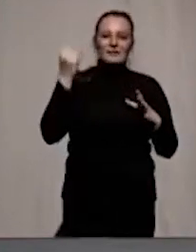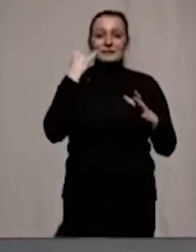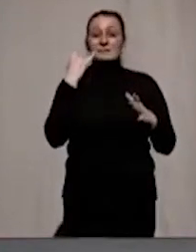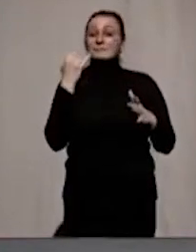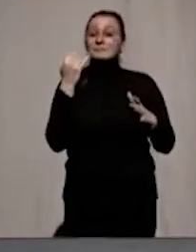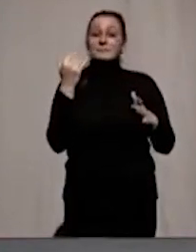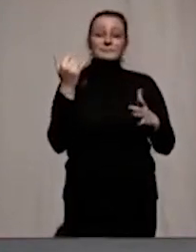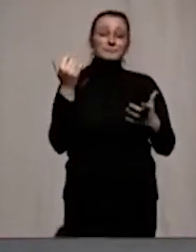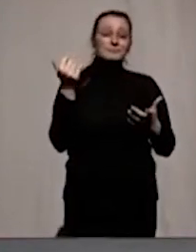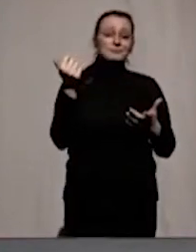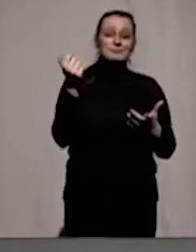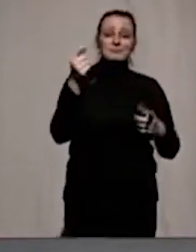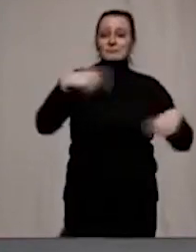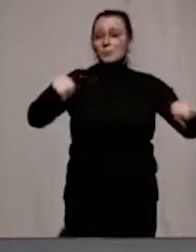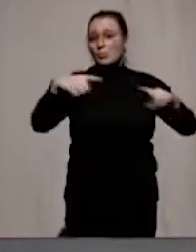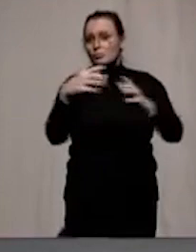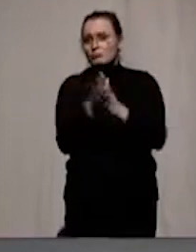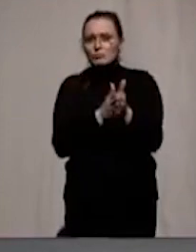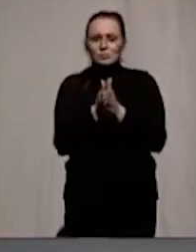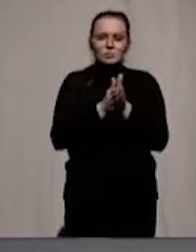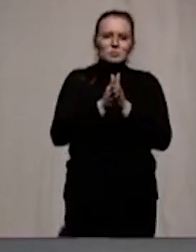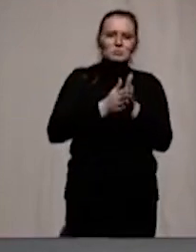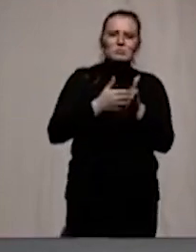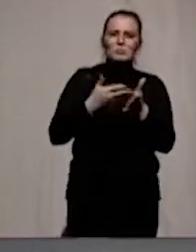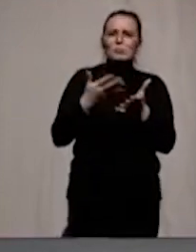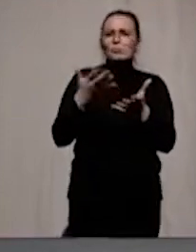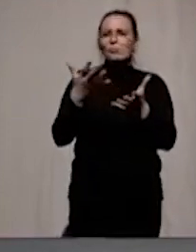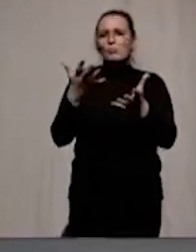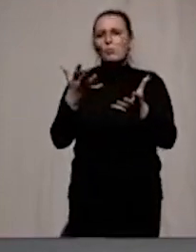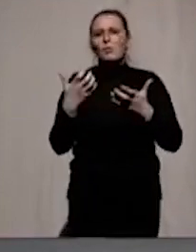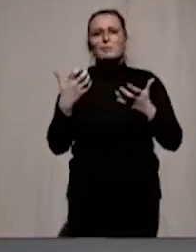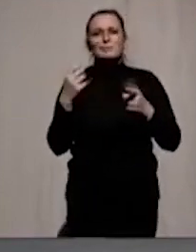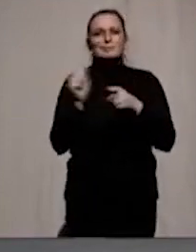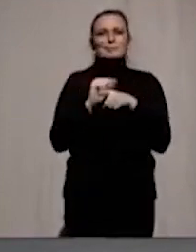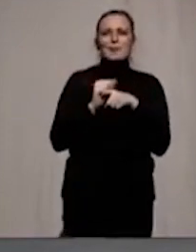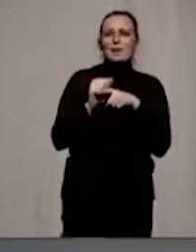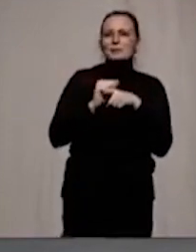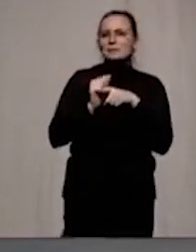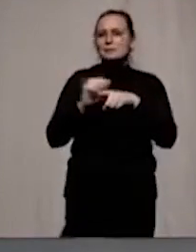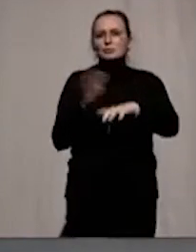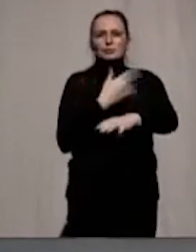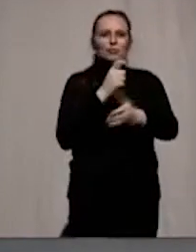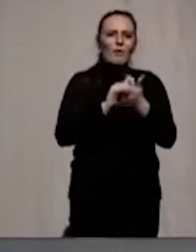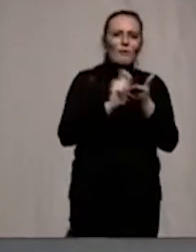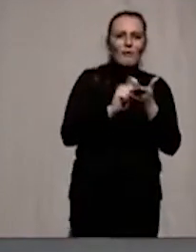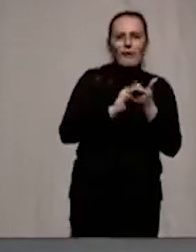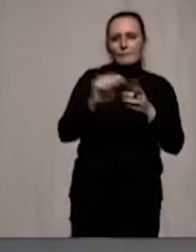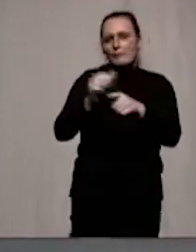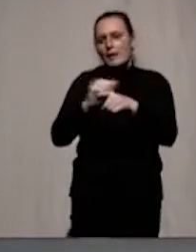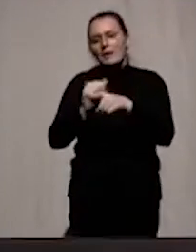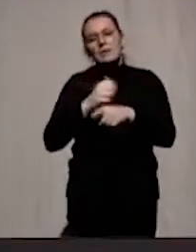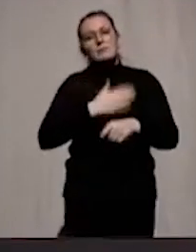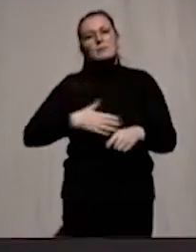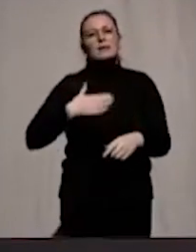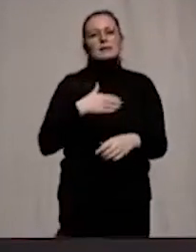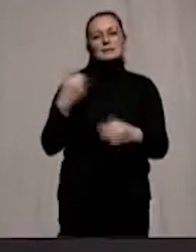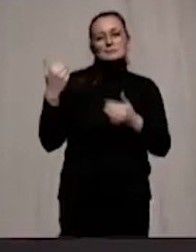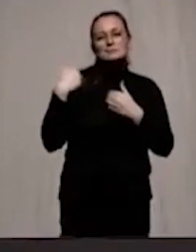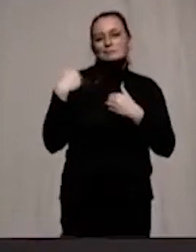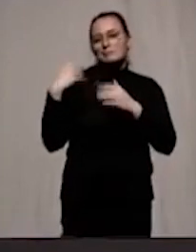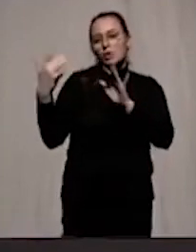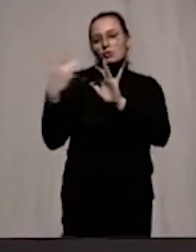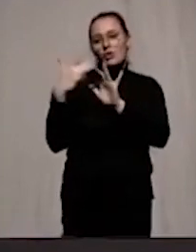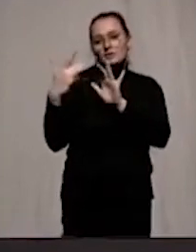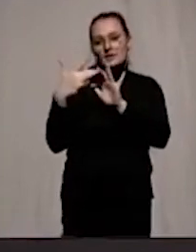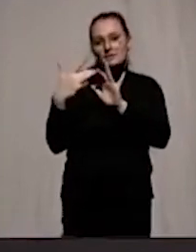in looking for sources of songwriting or practicing, then you're more than welcome to contact me at the end, which I'll